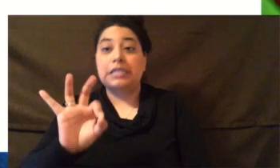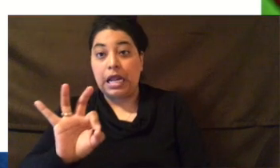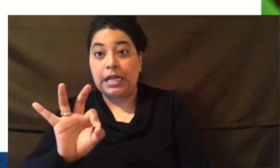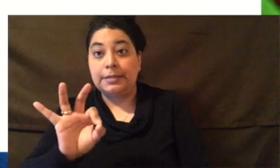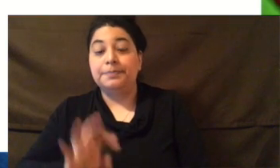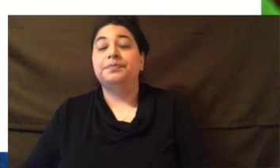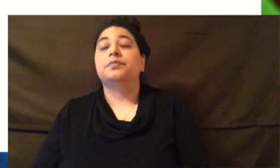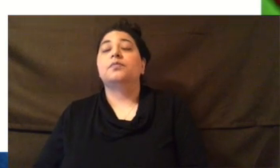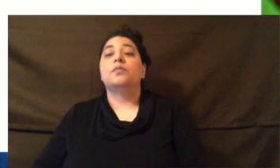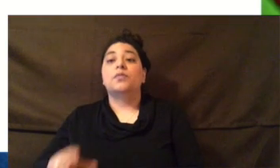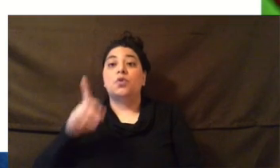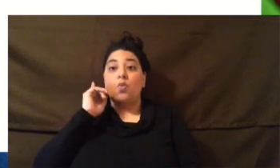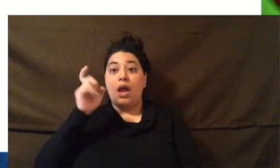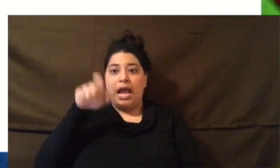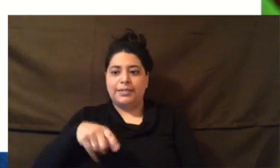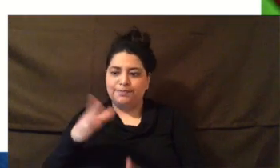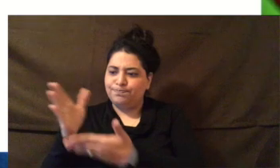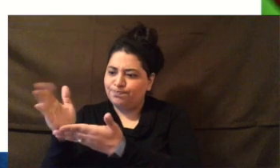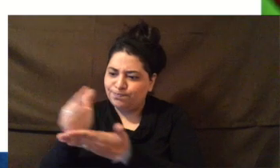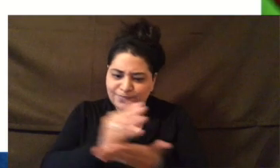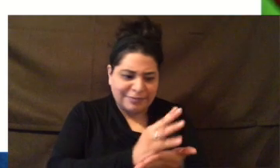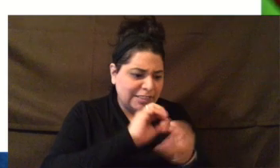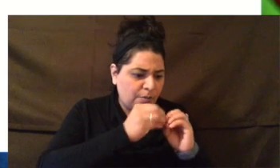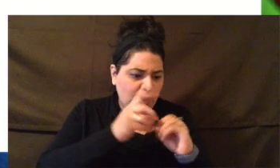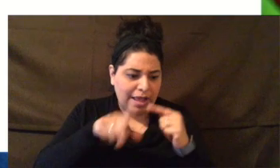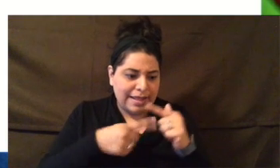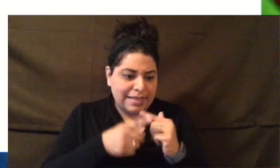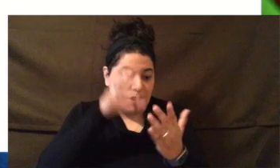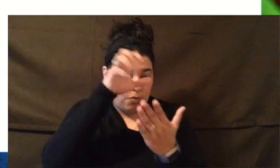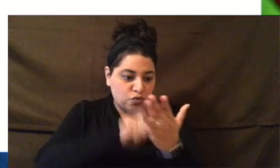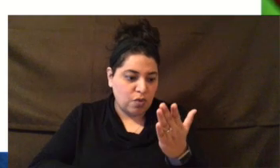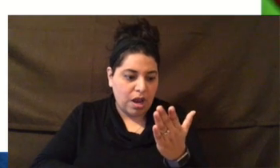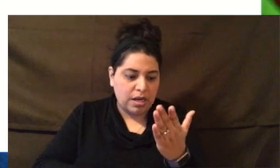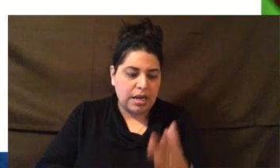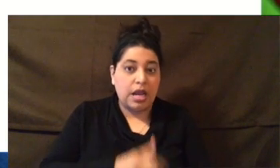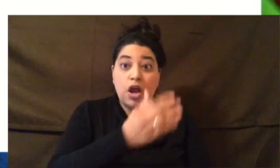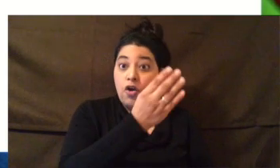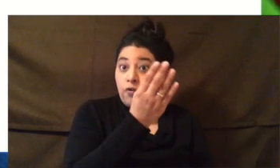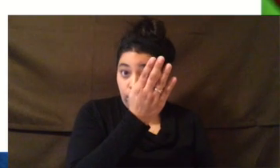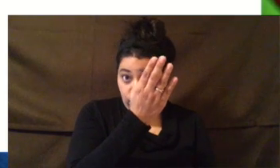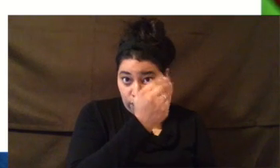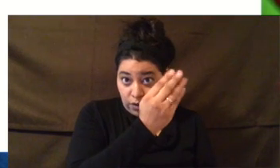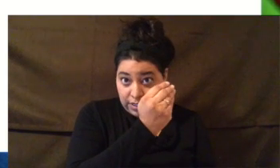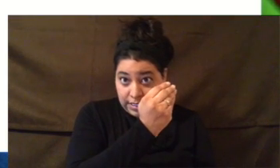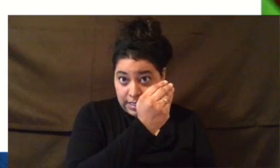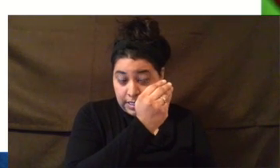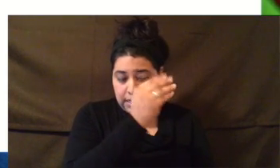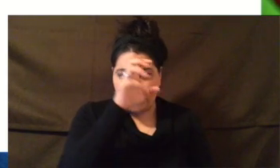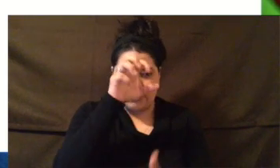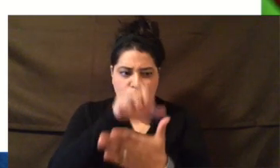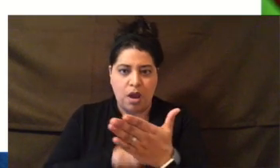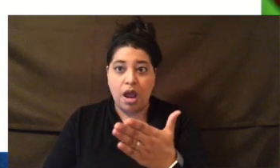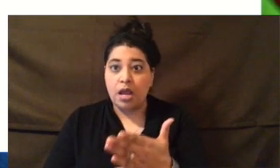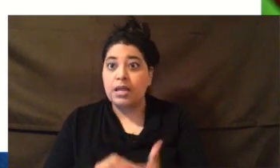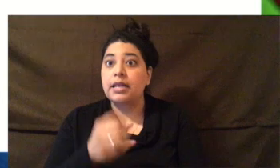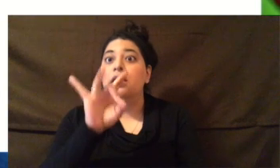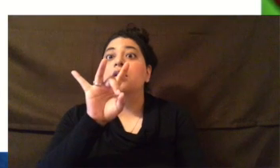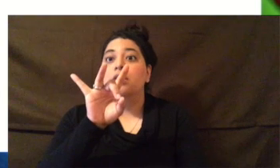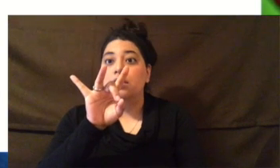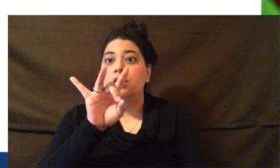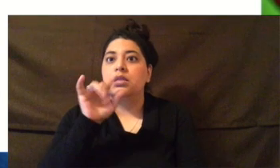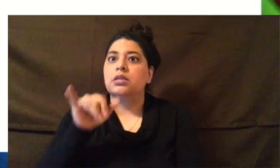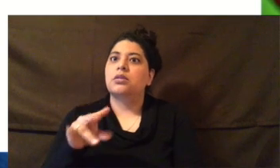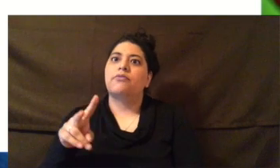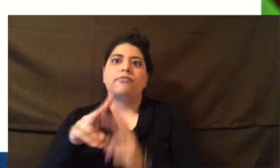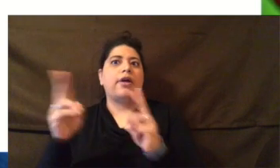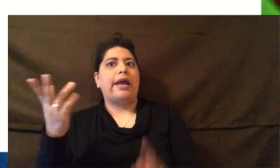old. So what we're going to have to do is we're going to have to take those numbers and subtract them from each other. We're going to take 14 and we're going to subtract